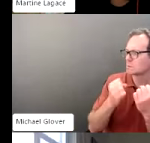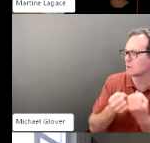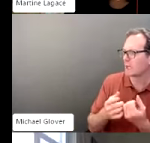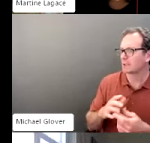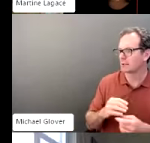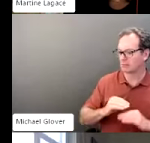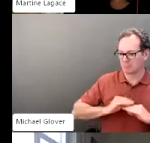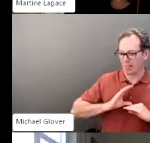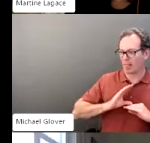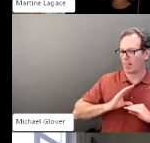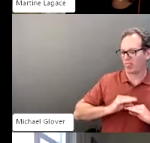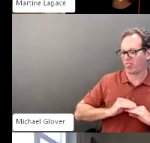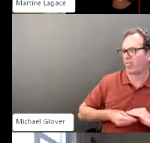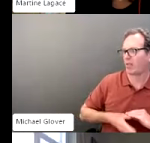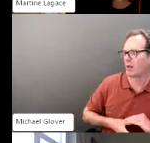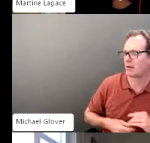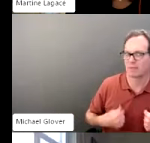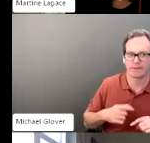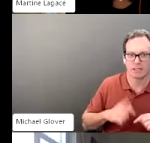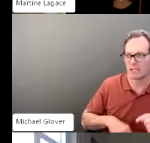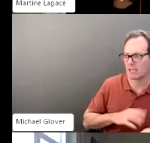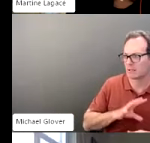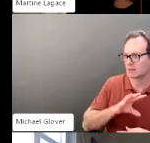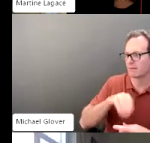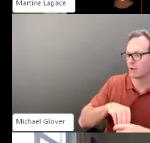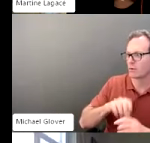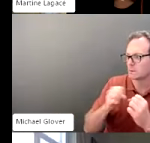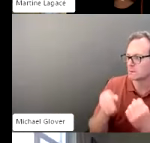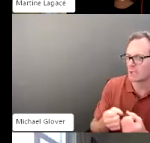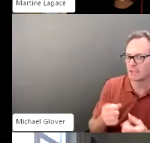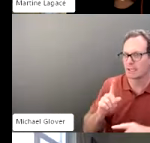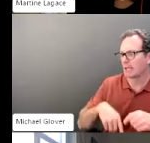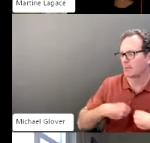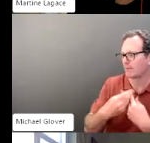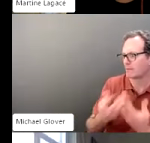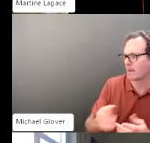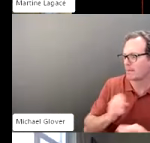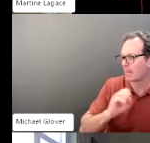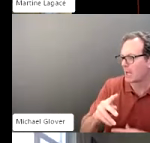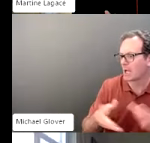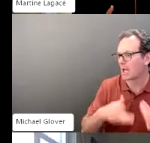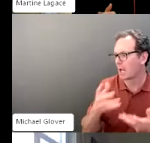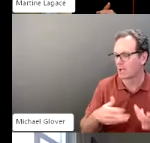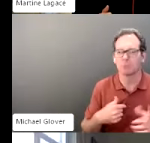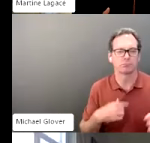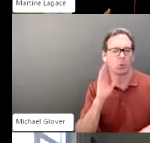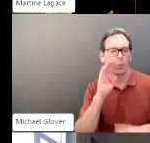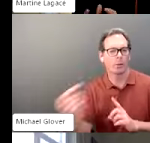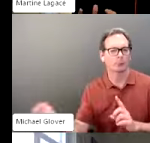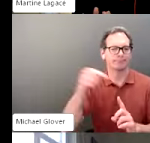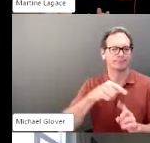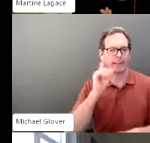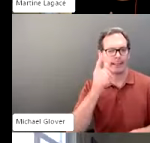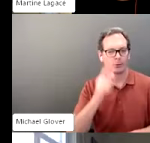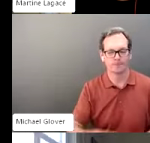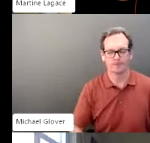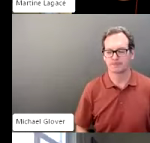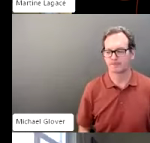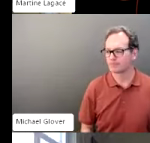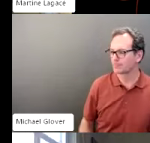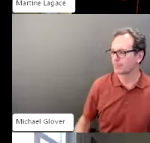self-esteem. And I'll come back to this in the last part of the presentation today. So the goals of the study, we